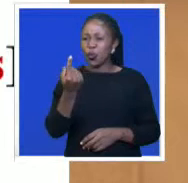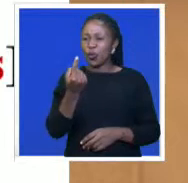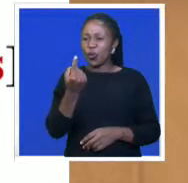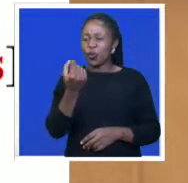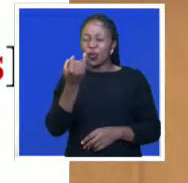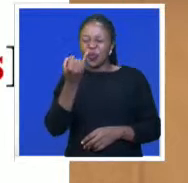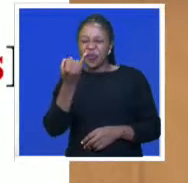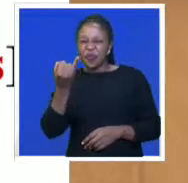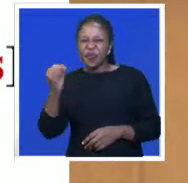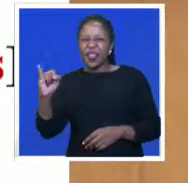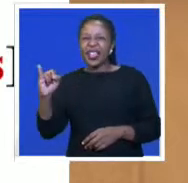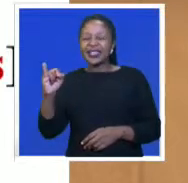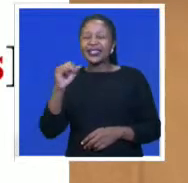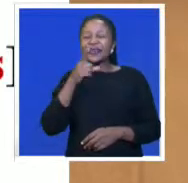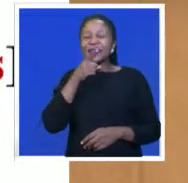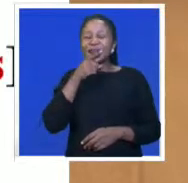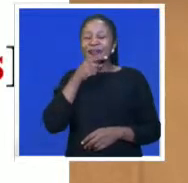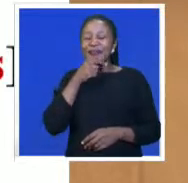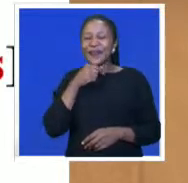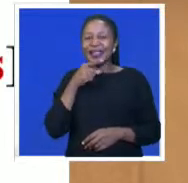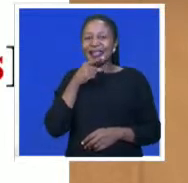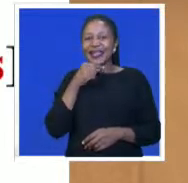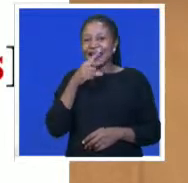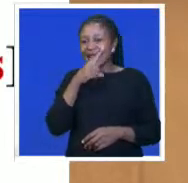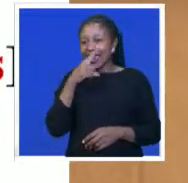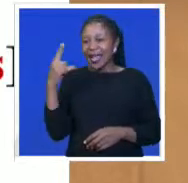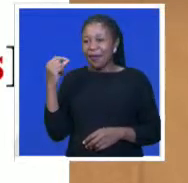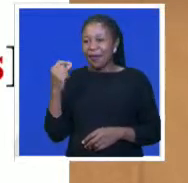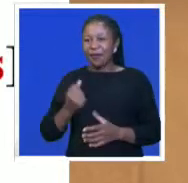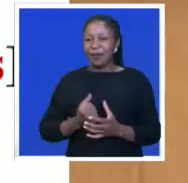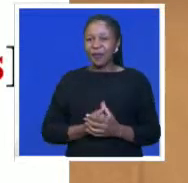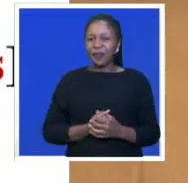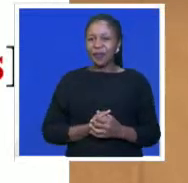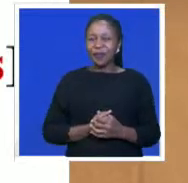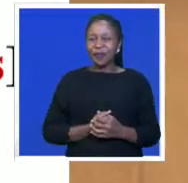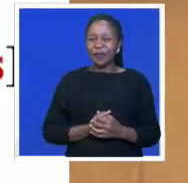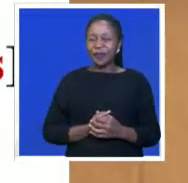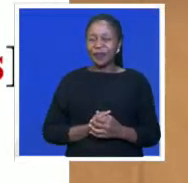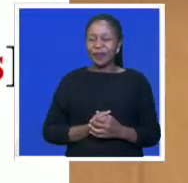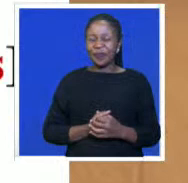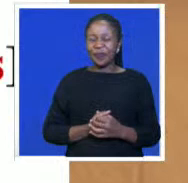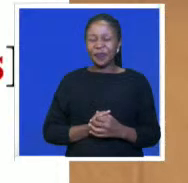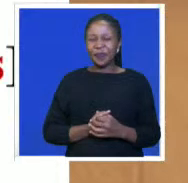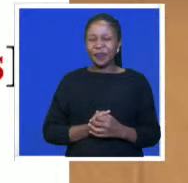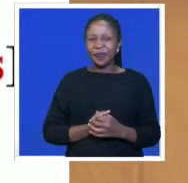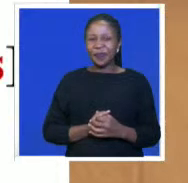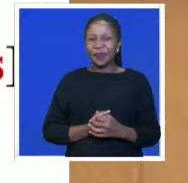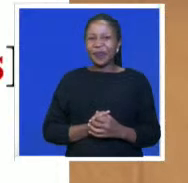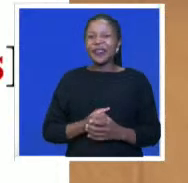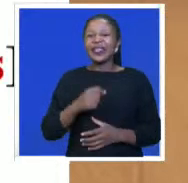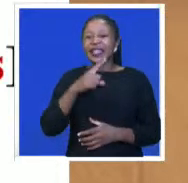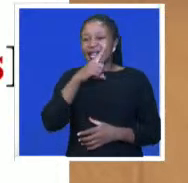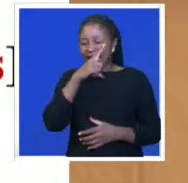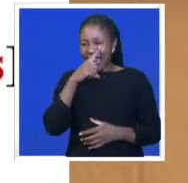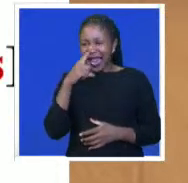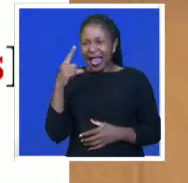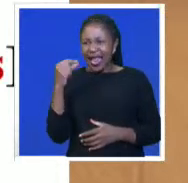Name the first man. And this question is worth 1